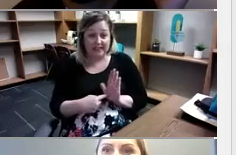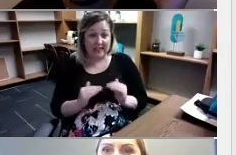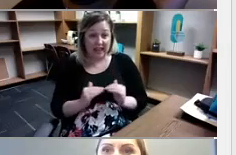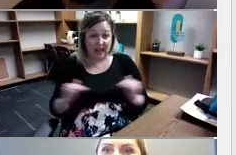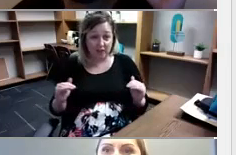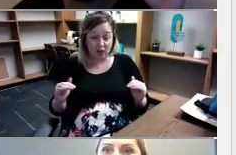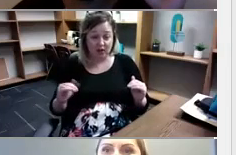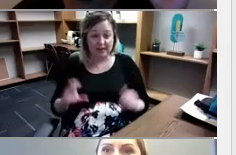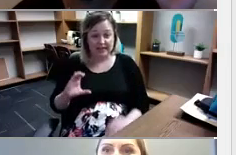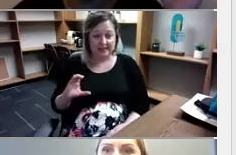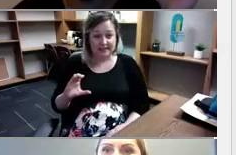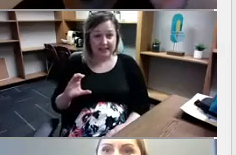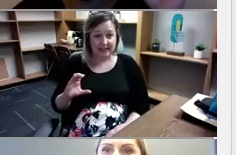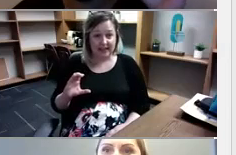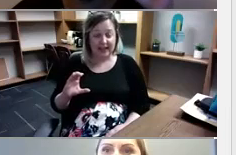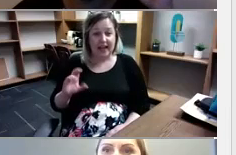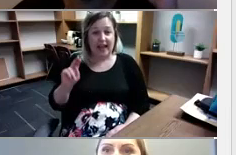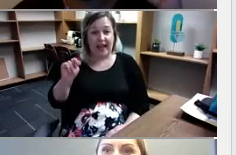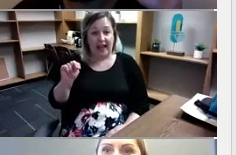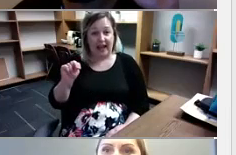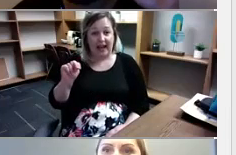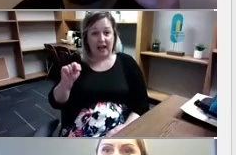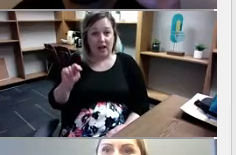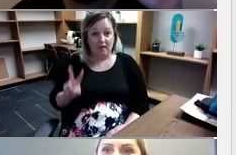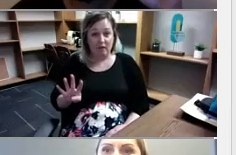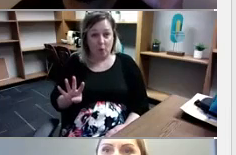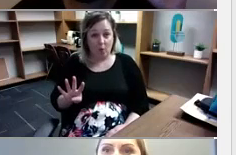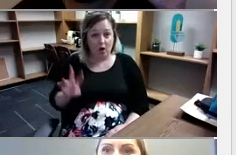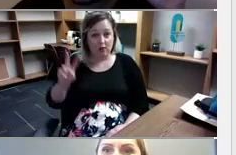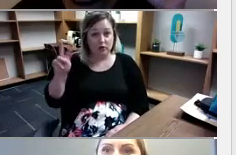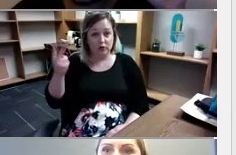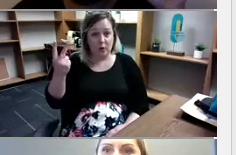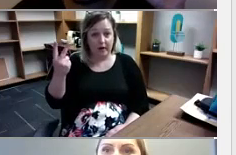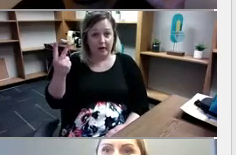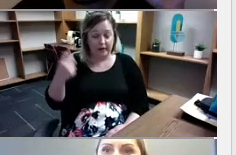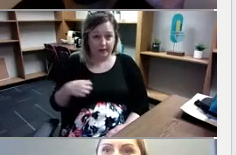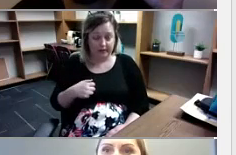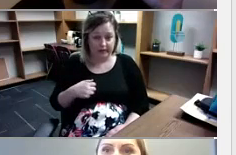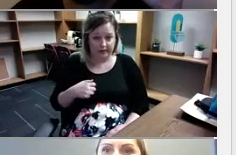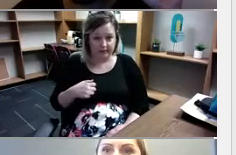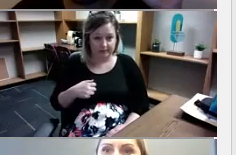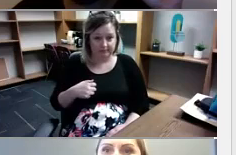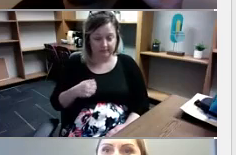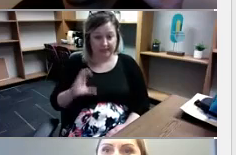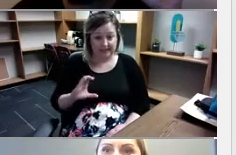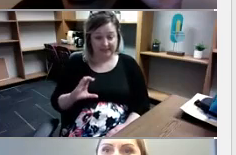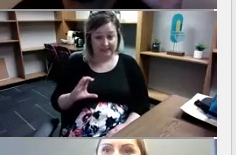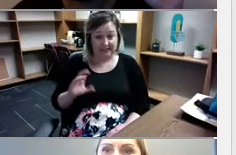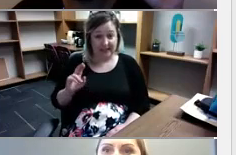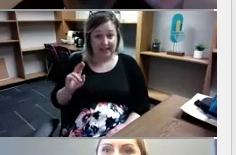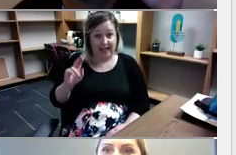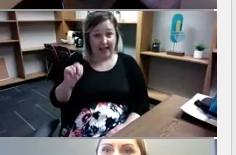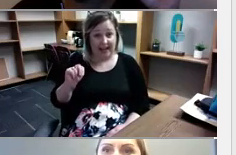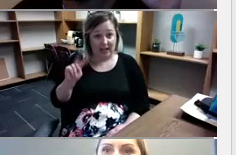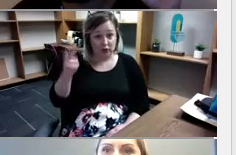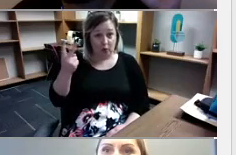by 4 squared, right? So that is Cn squared by 16. So we have Cn squared by 16, 3 of them. So we have